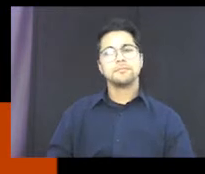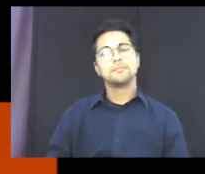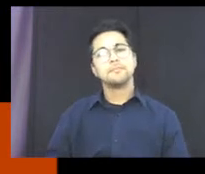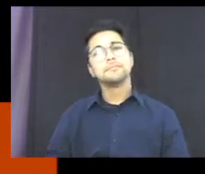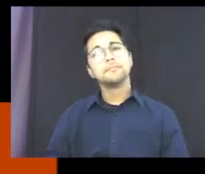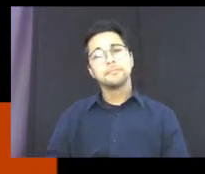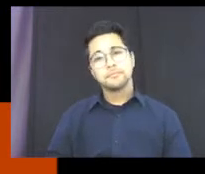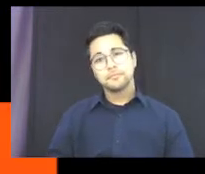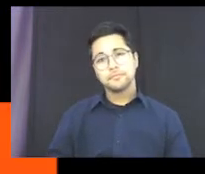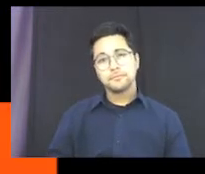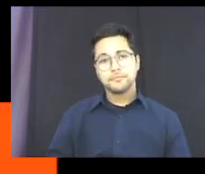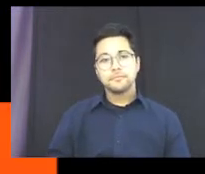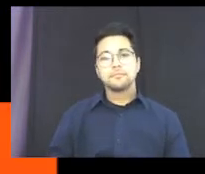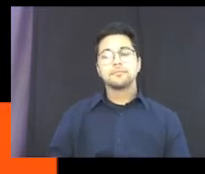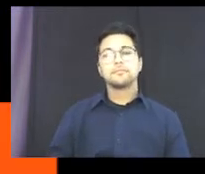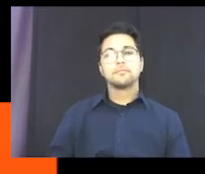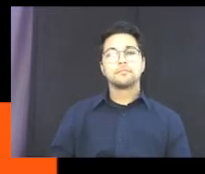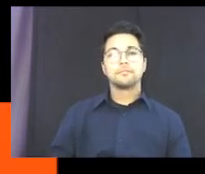group.